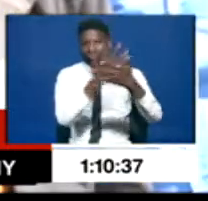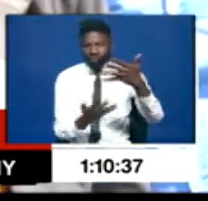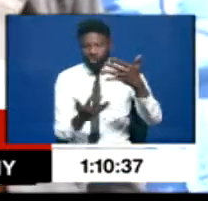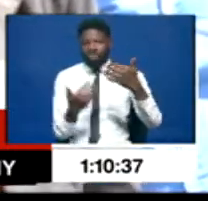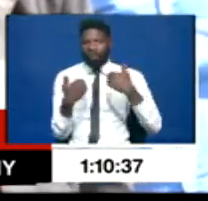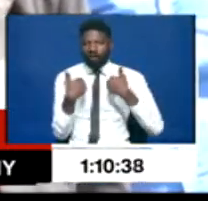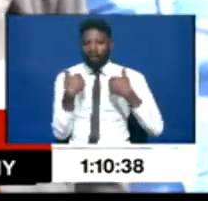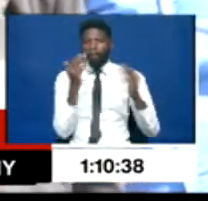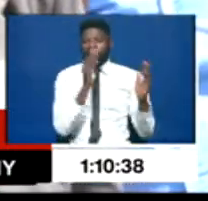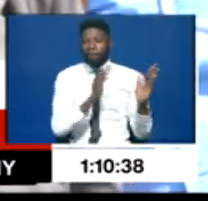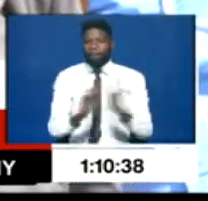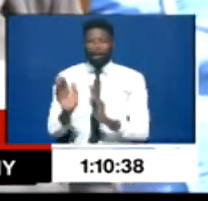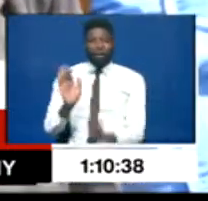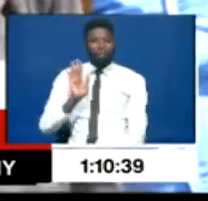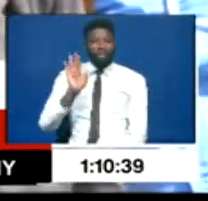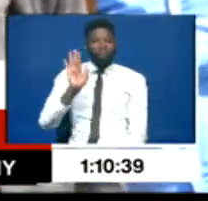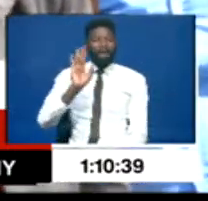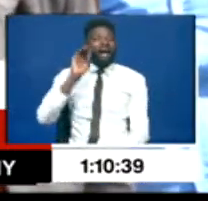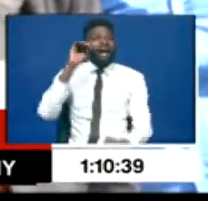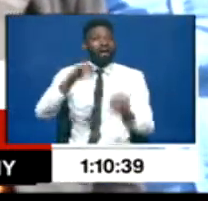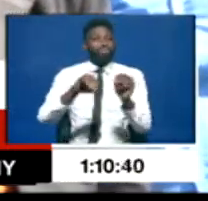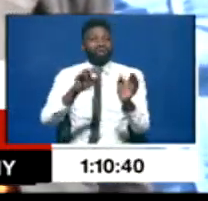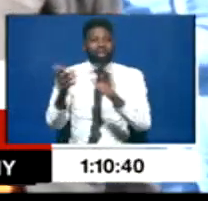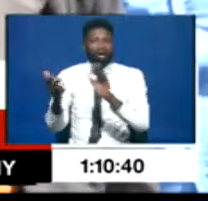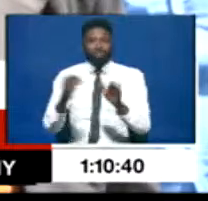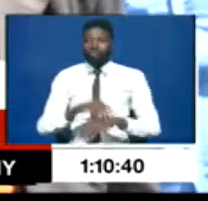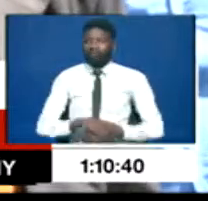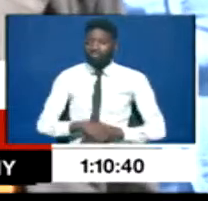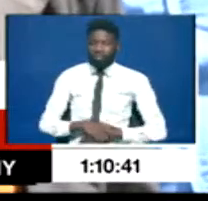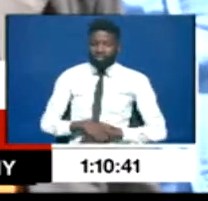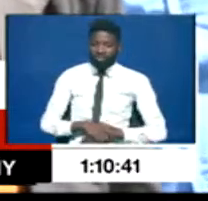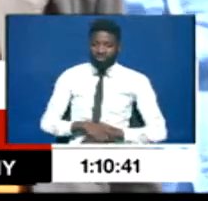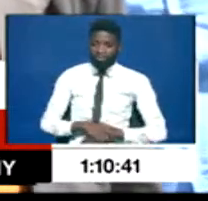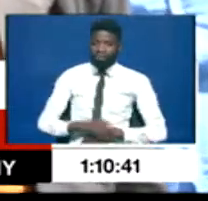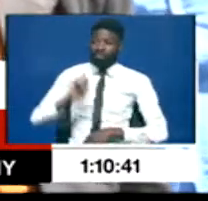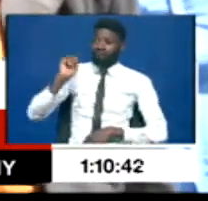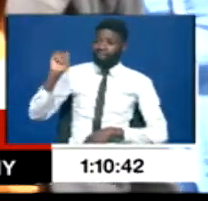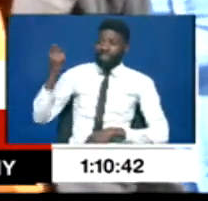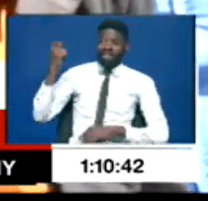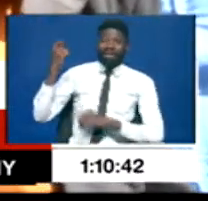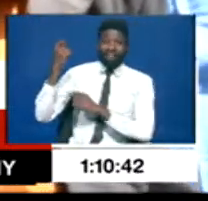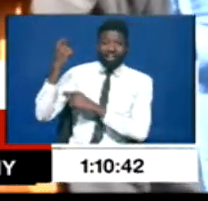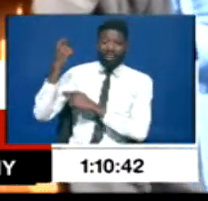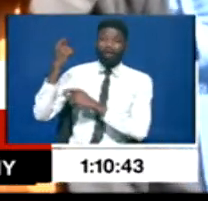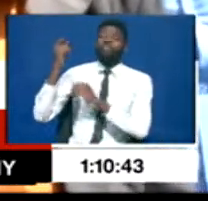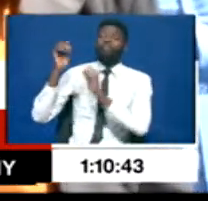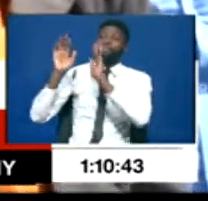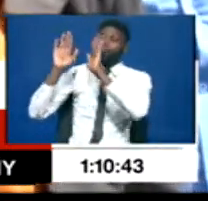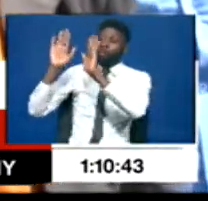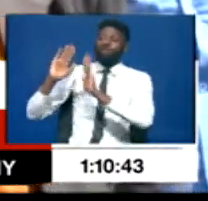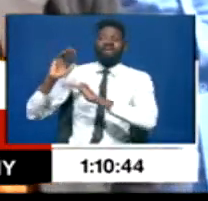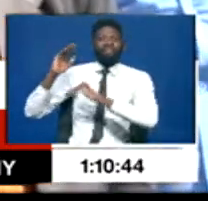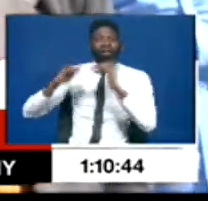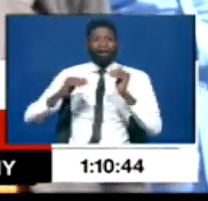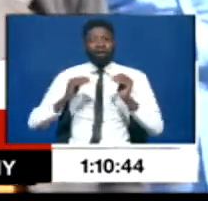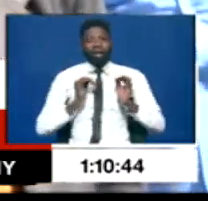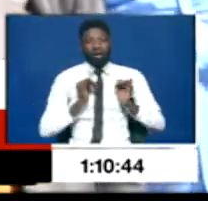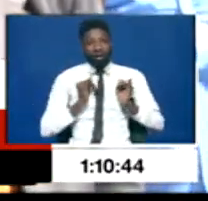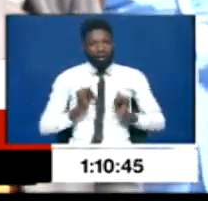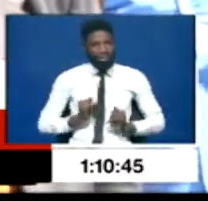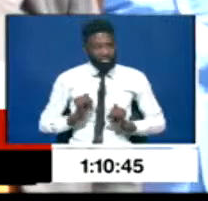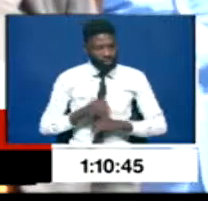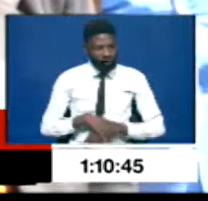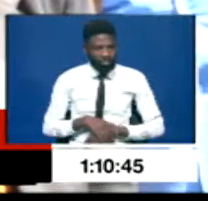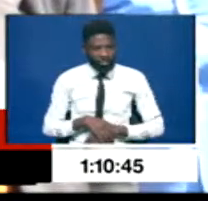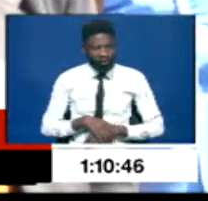plans. Kenya is bigger than any other person, hence call for peace. And